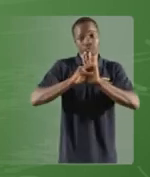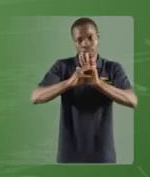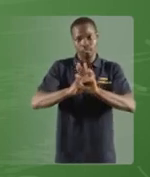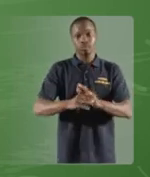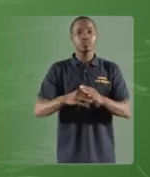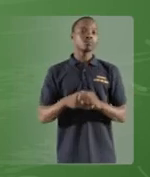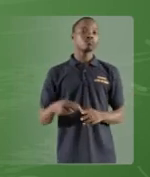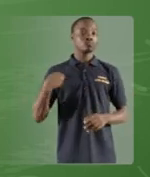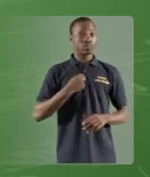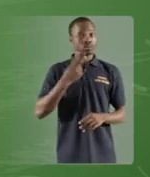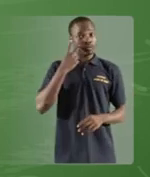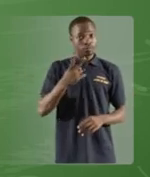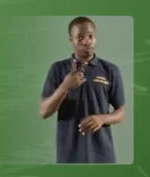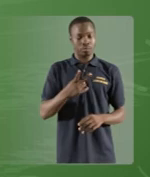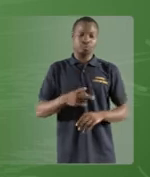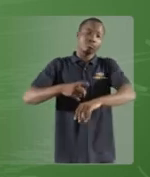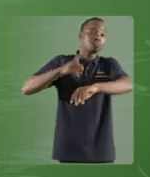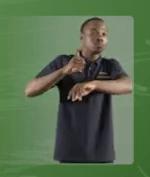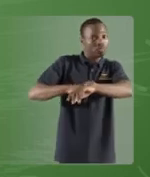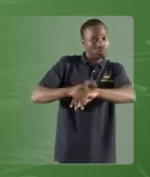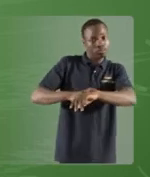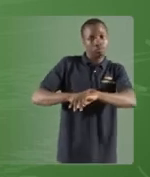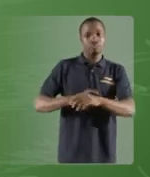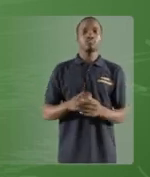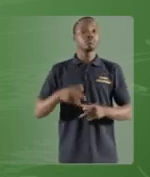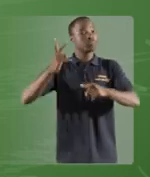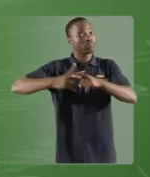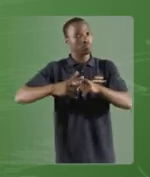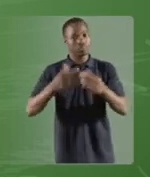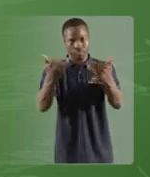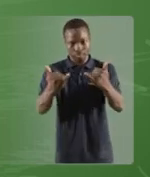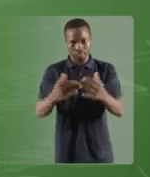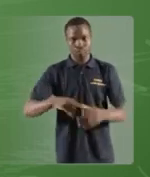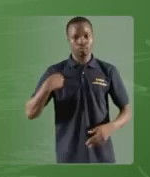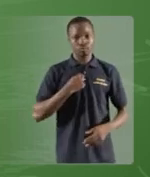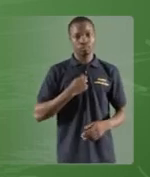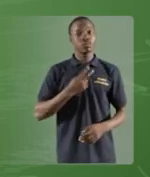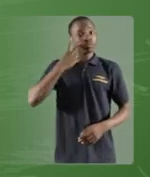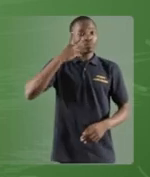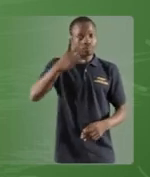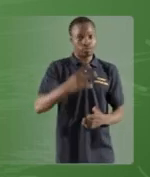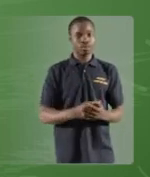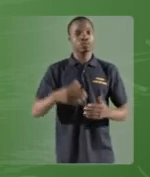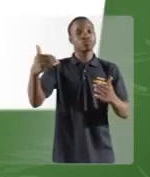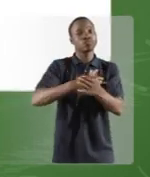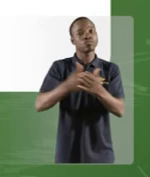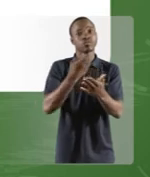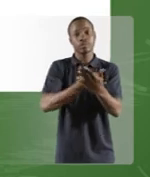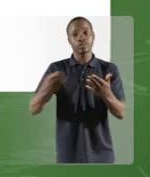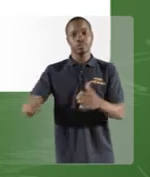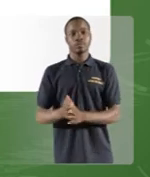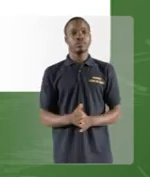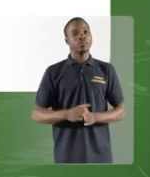have learned a tense. Okay? Now we're going to use all these elements in a